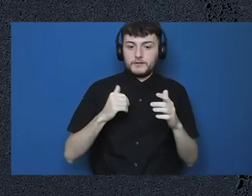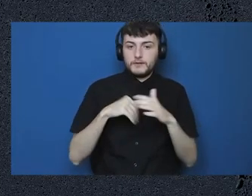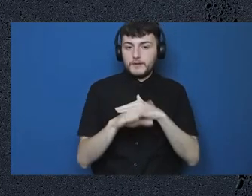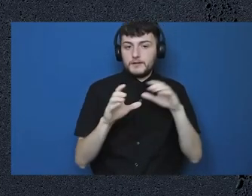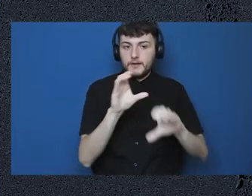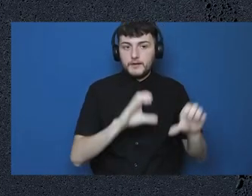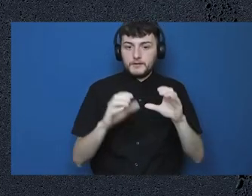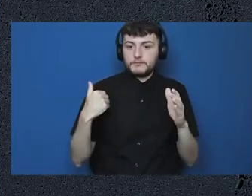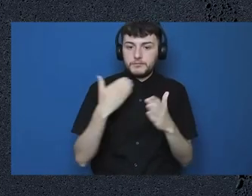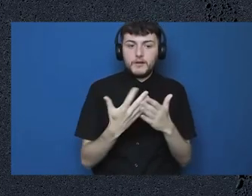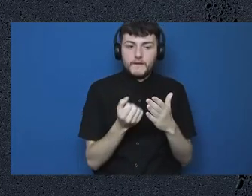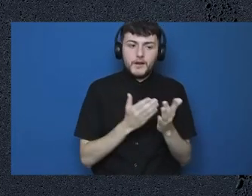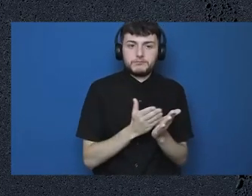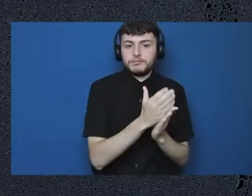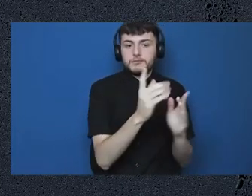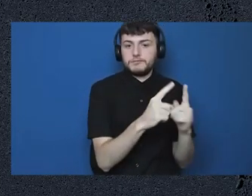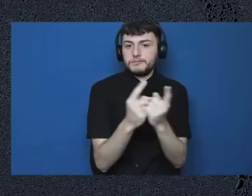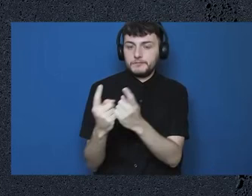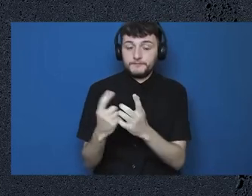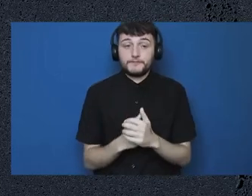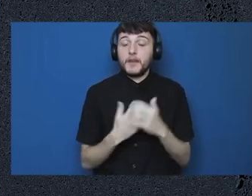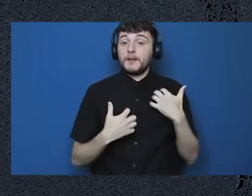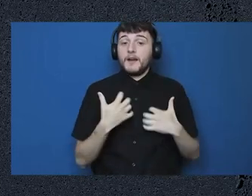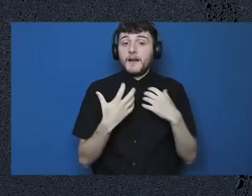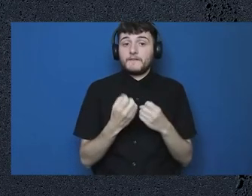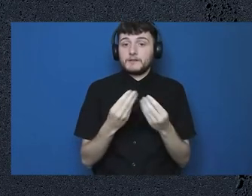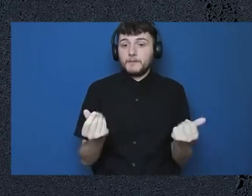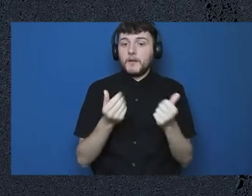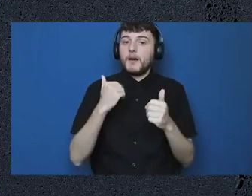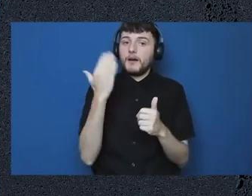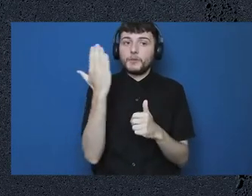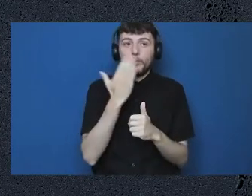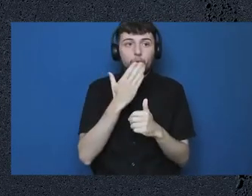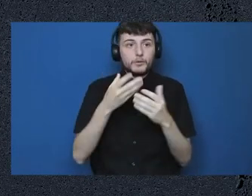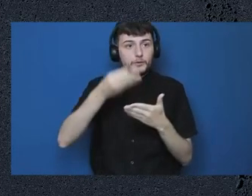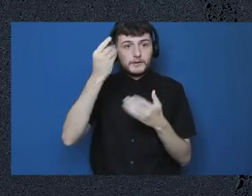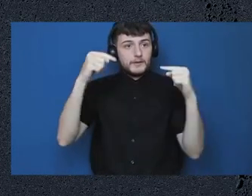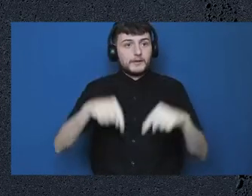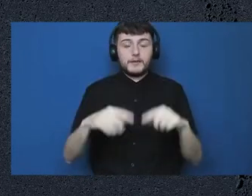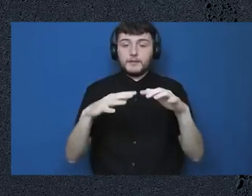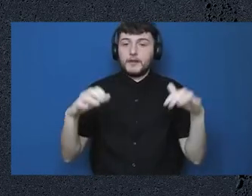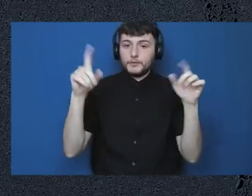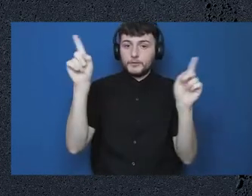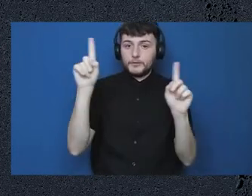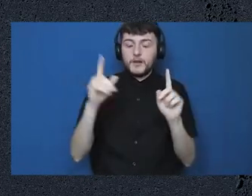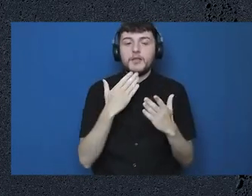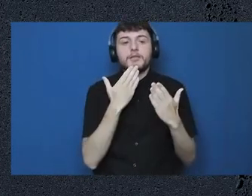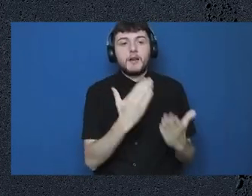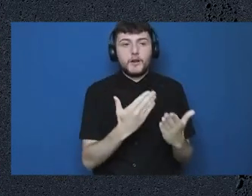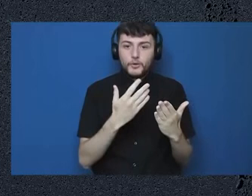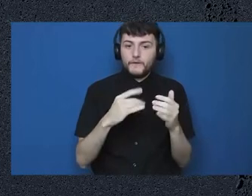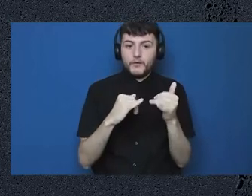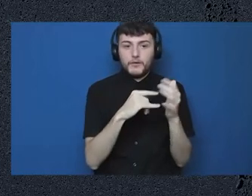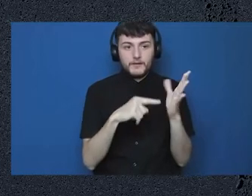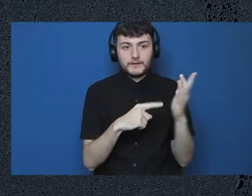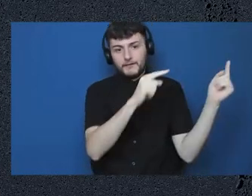some high school students in the room with us today, so thank you for giving up your Saturday to talk about girls and women in science. Thrilled that you're